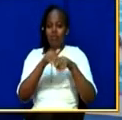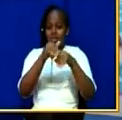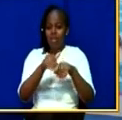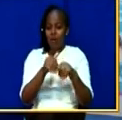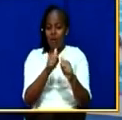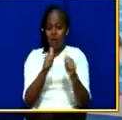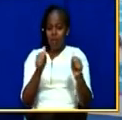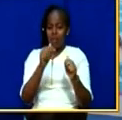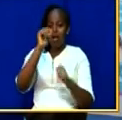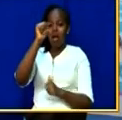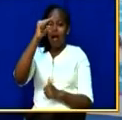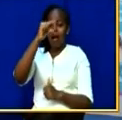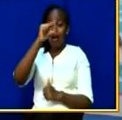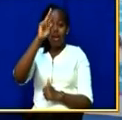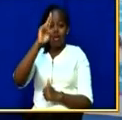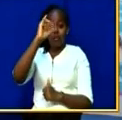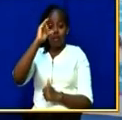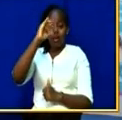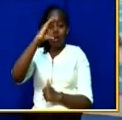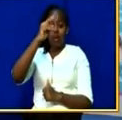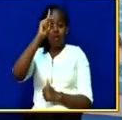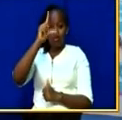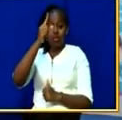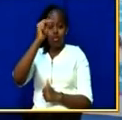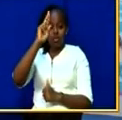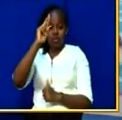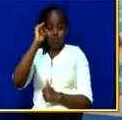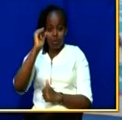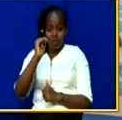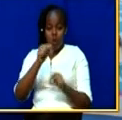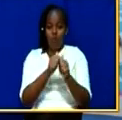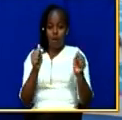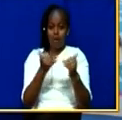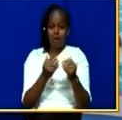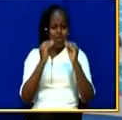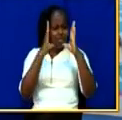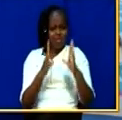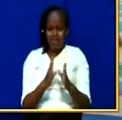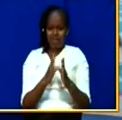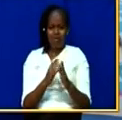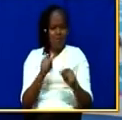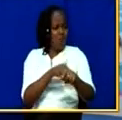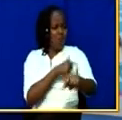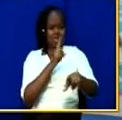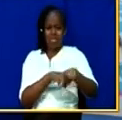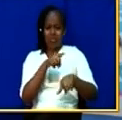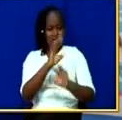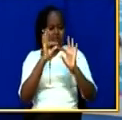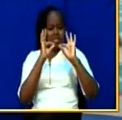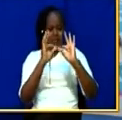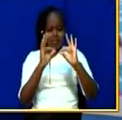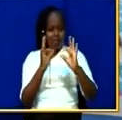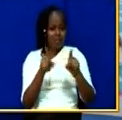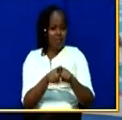agriculturally well. Karibuni sana. Oh, Teacher Moher. Yes. It's been a while. It's been a while, yes. And you're looking very smart.